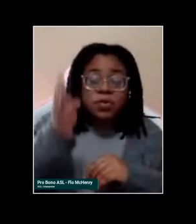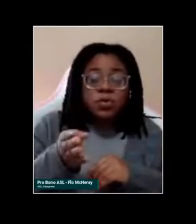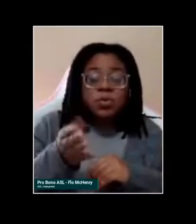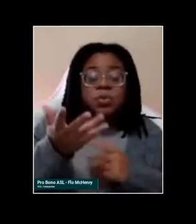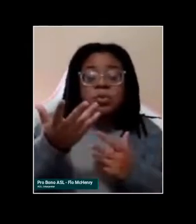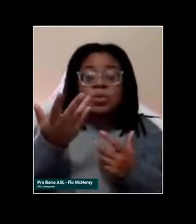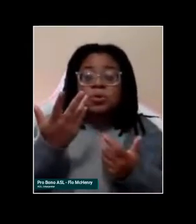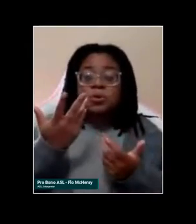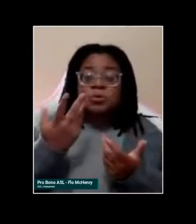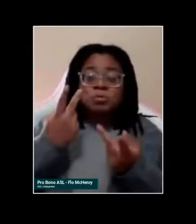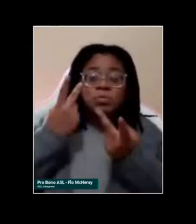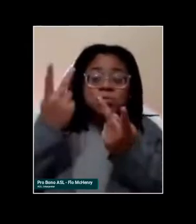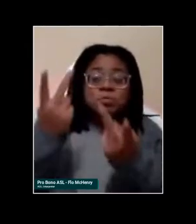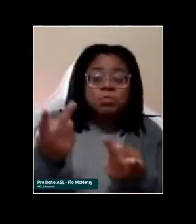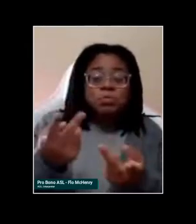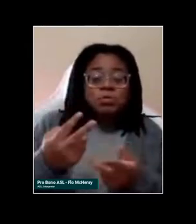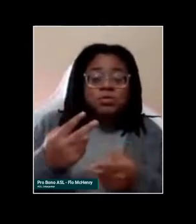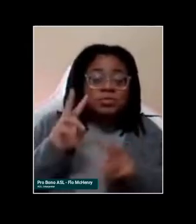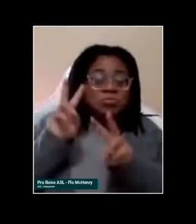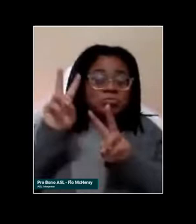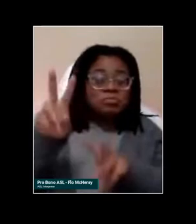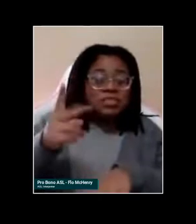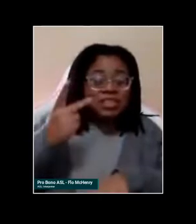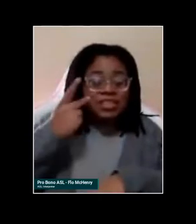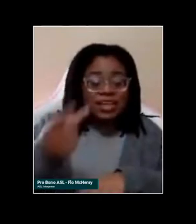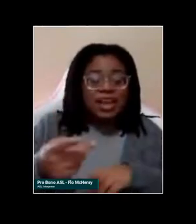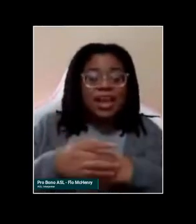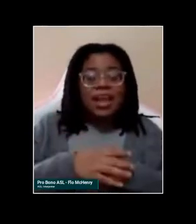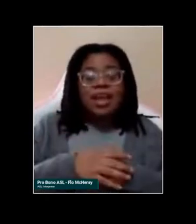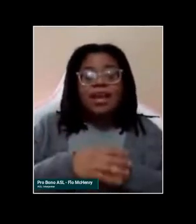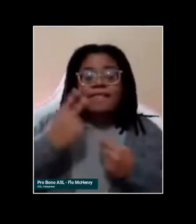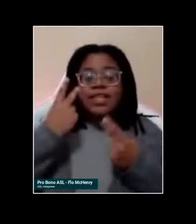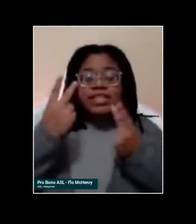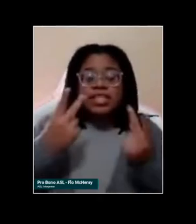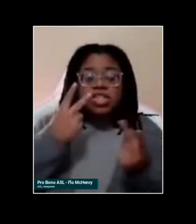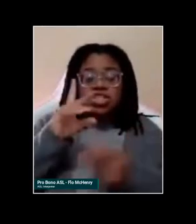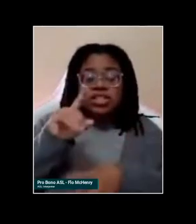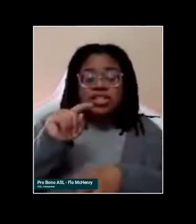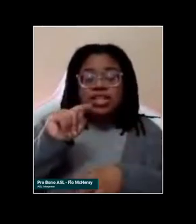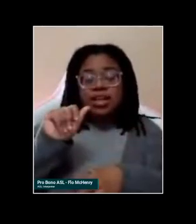what we're expecting to see. These are visitation data from